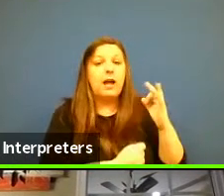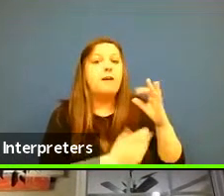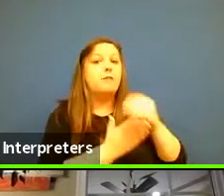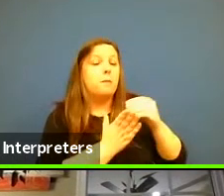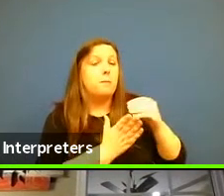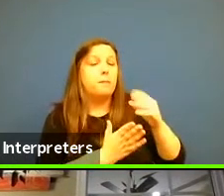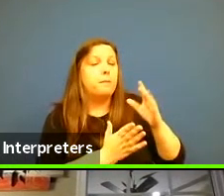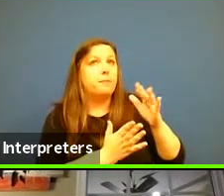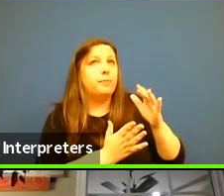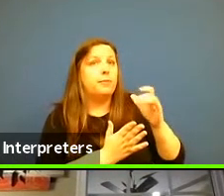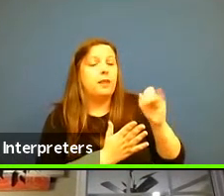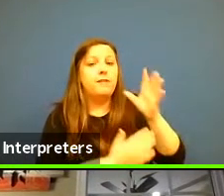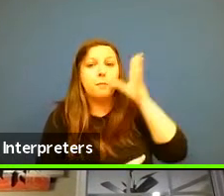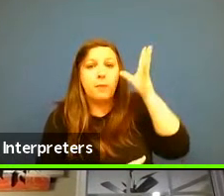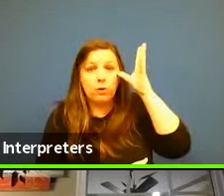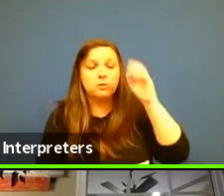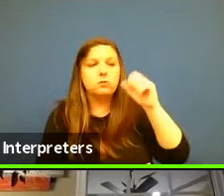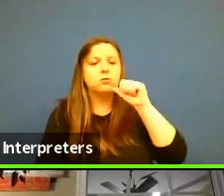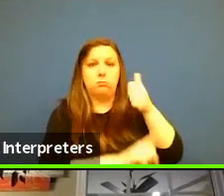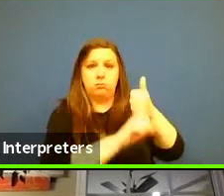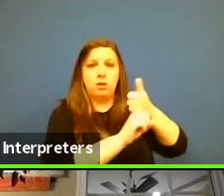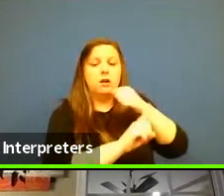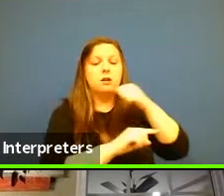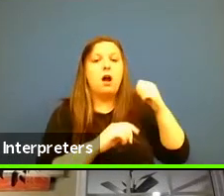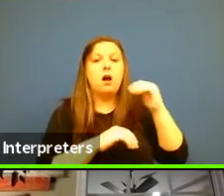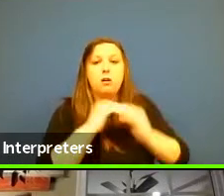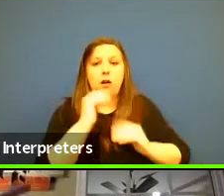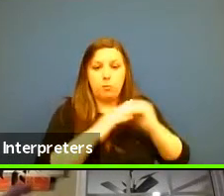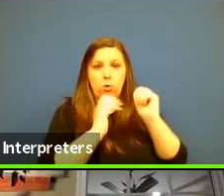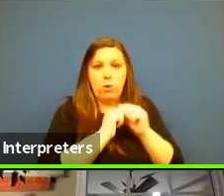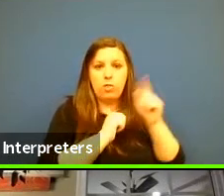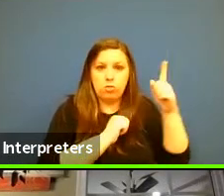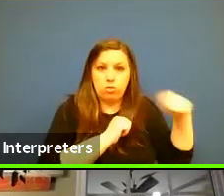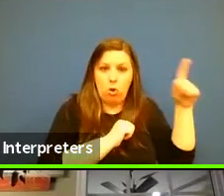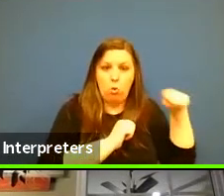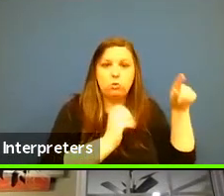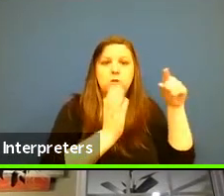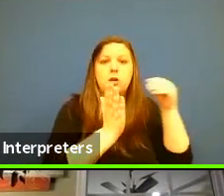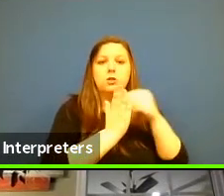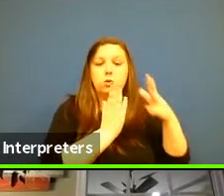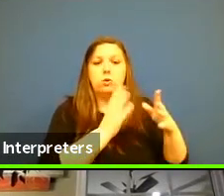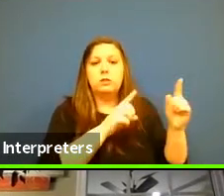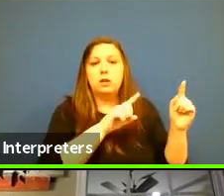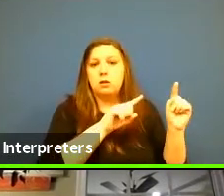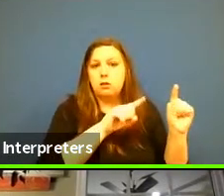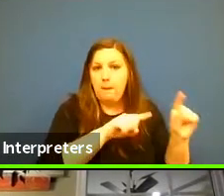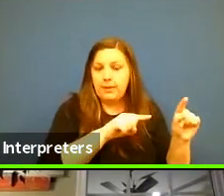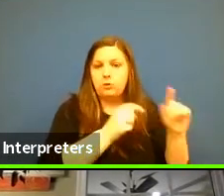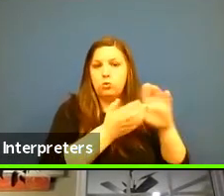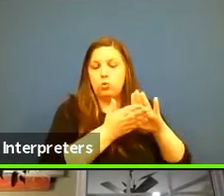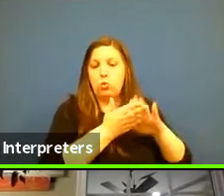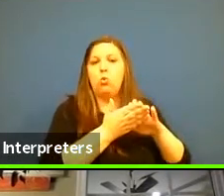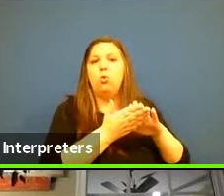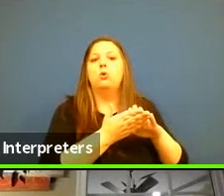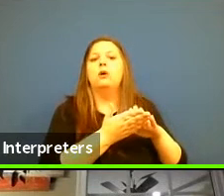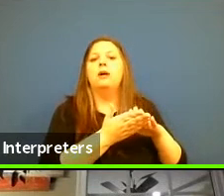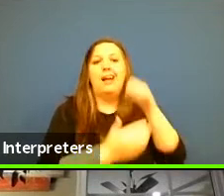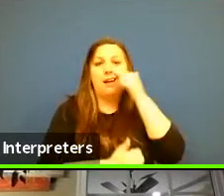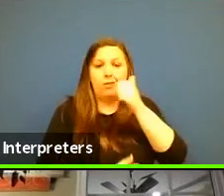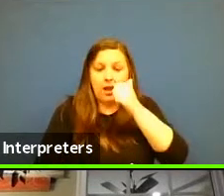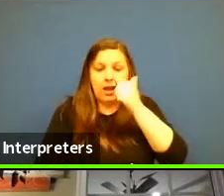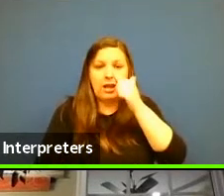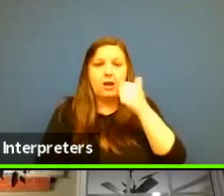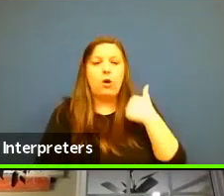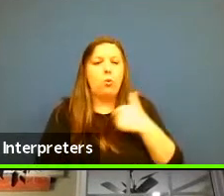not comfortable with those students coming in 5 days a week, we are looking at a hybrid schedule for